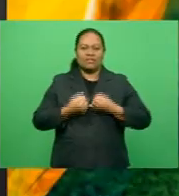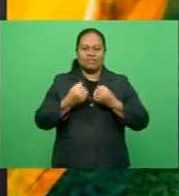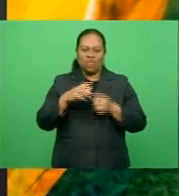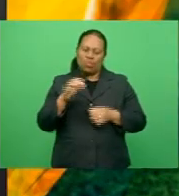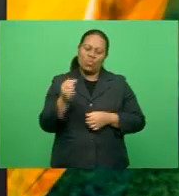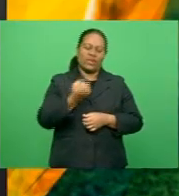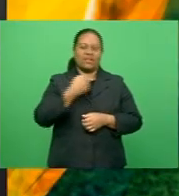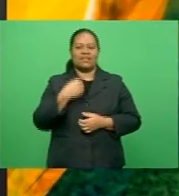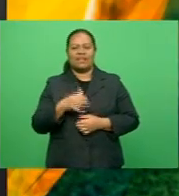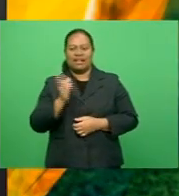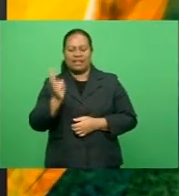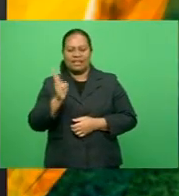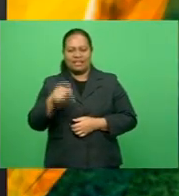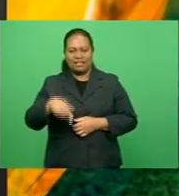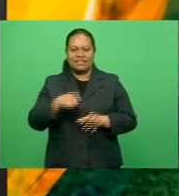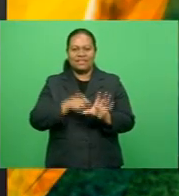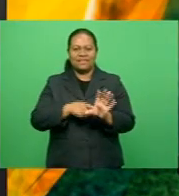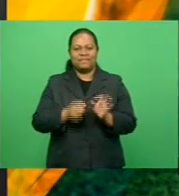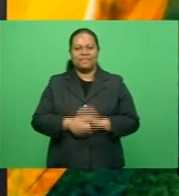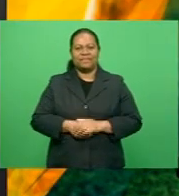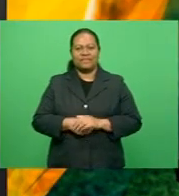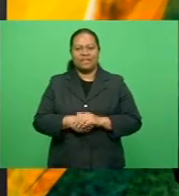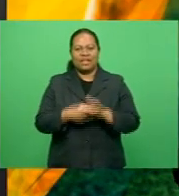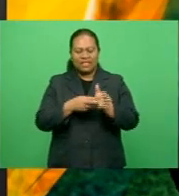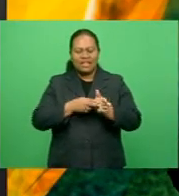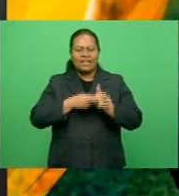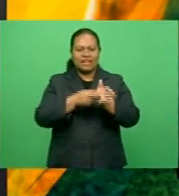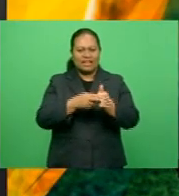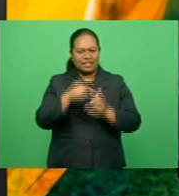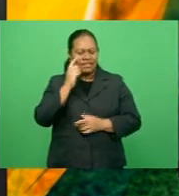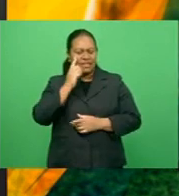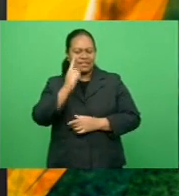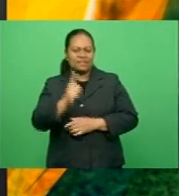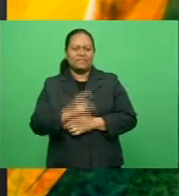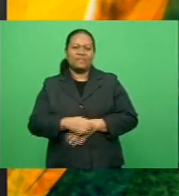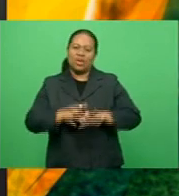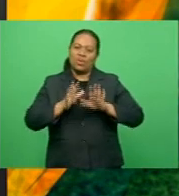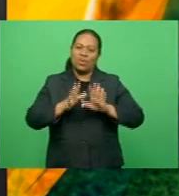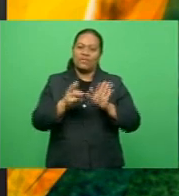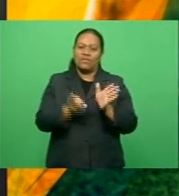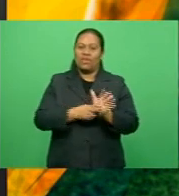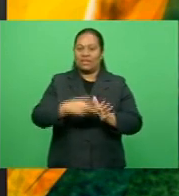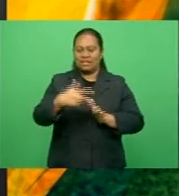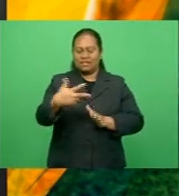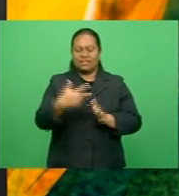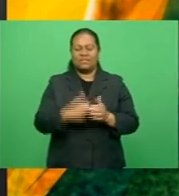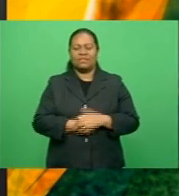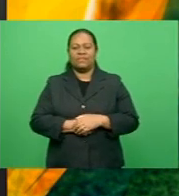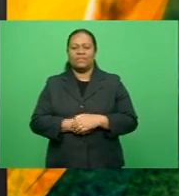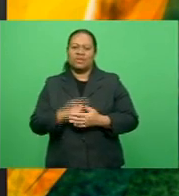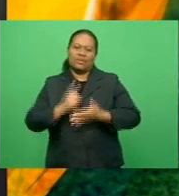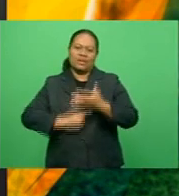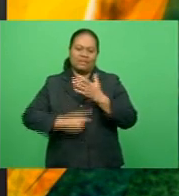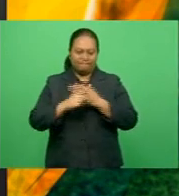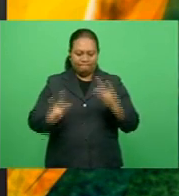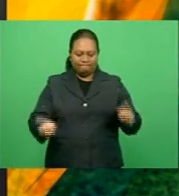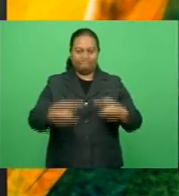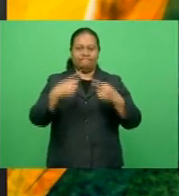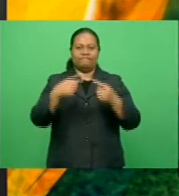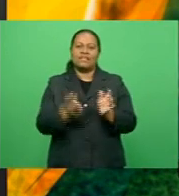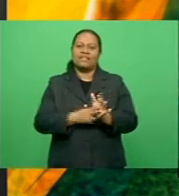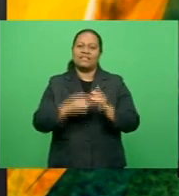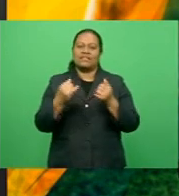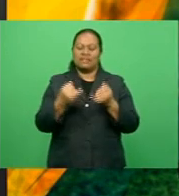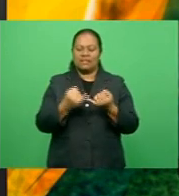year. Nandi soccer coach Kamal Swami has rated Nasinu highly ahead of their clash this Sunday at the